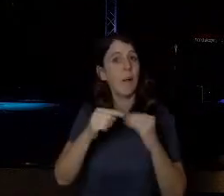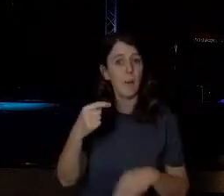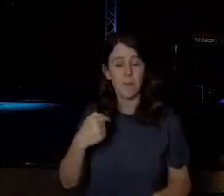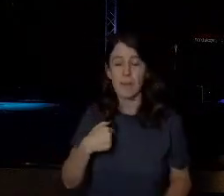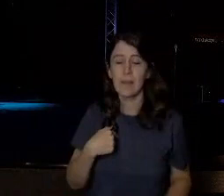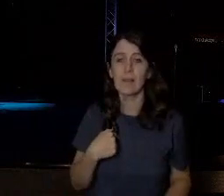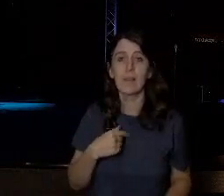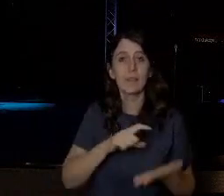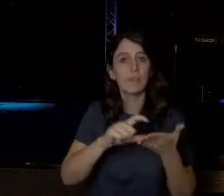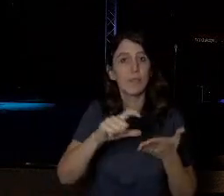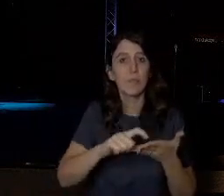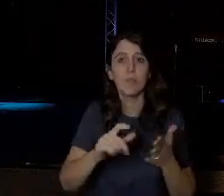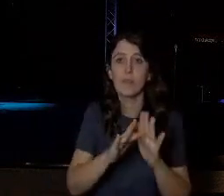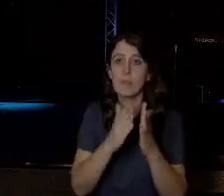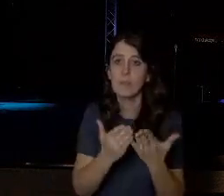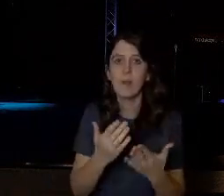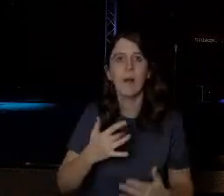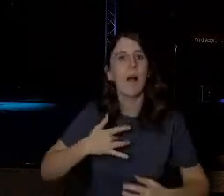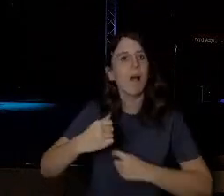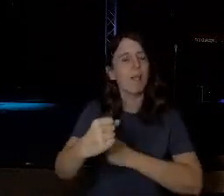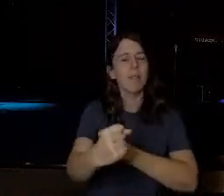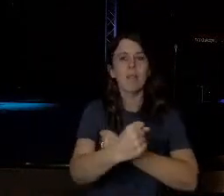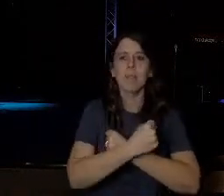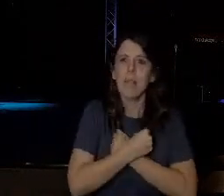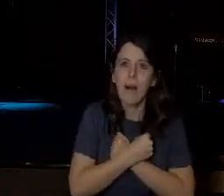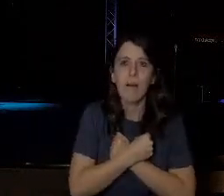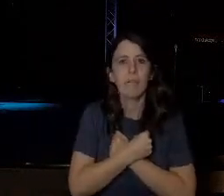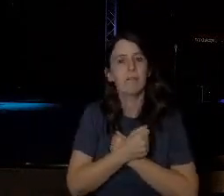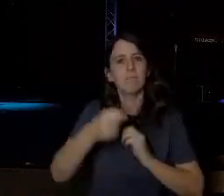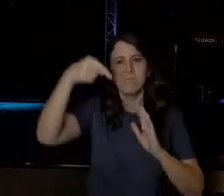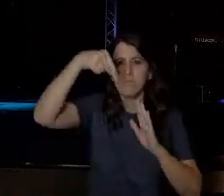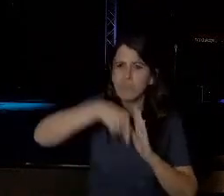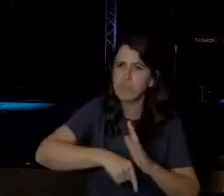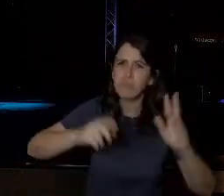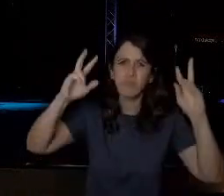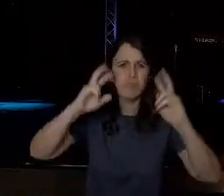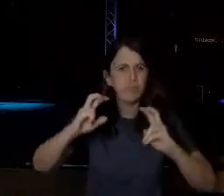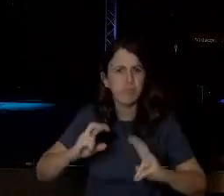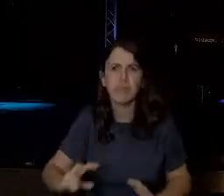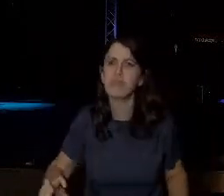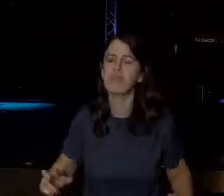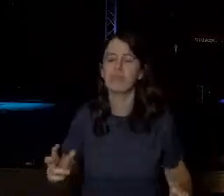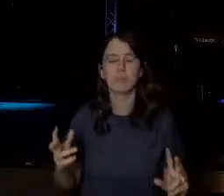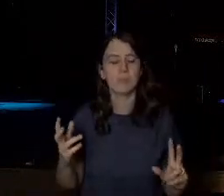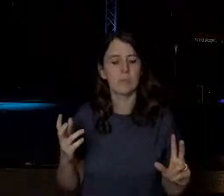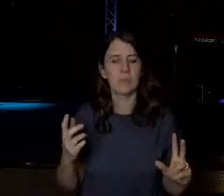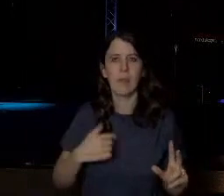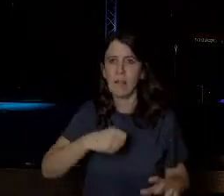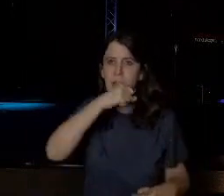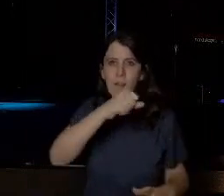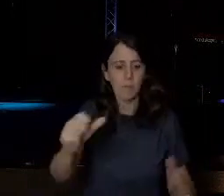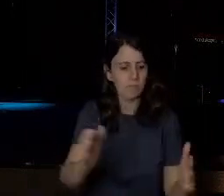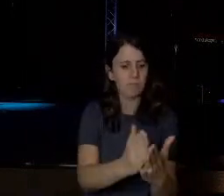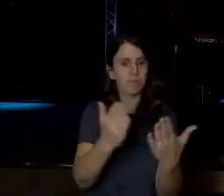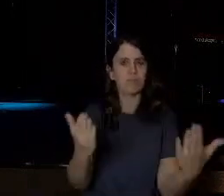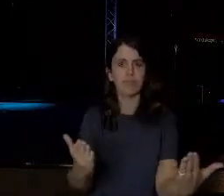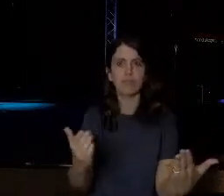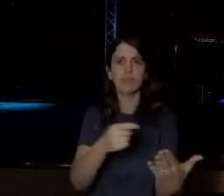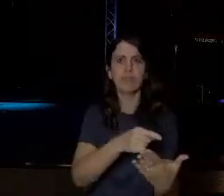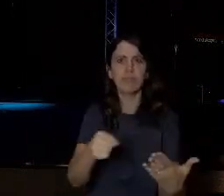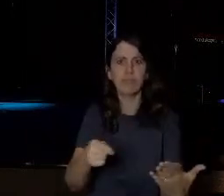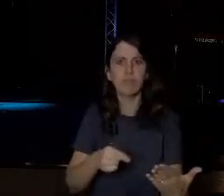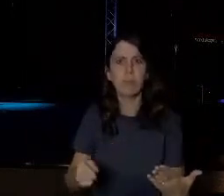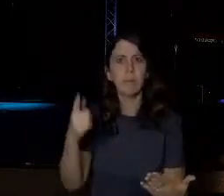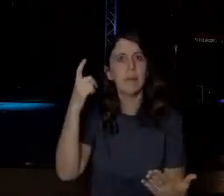I love Scripture. I love the Bible. I love to dive in and go deep. I love to be able to just open up the Word, because there is so